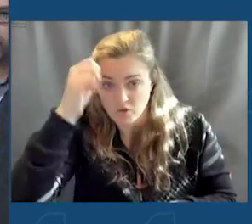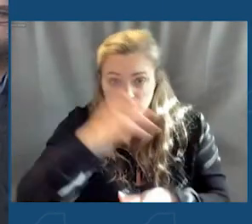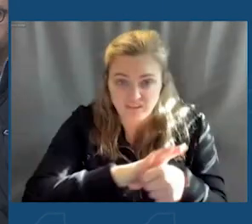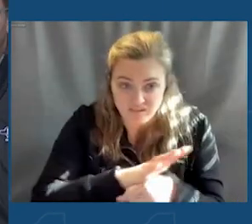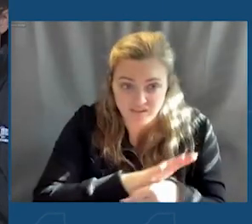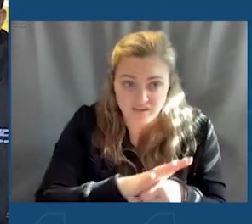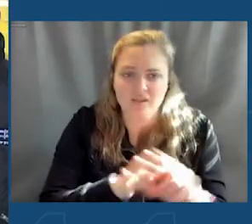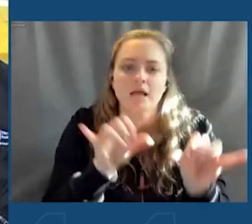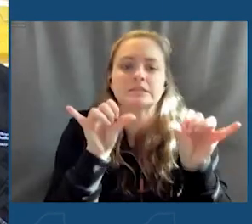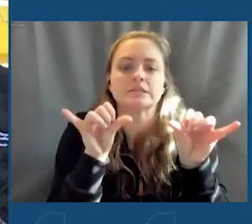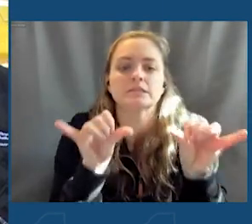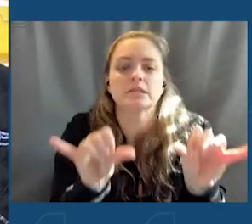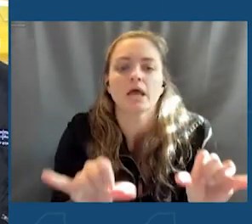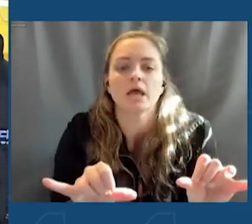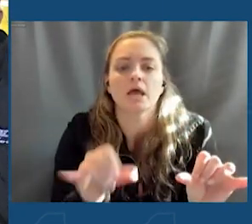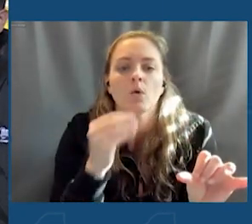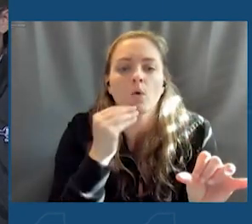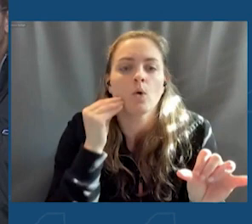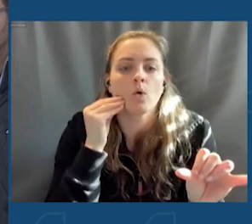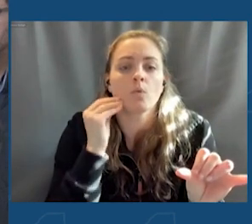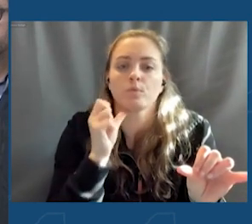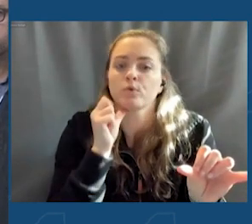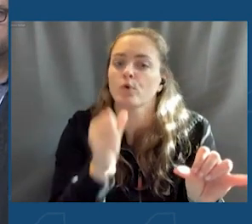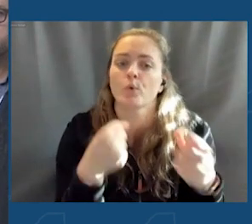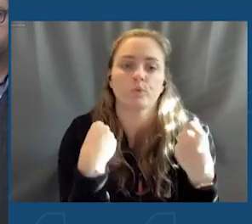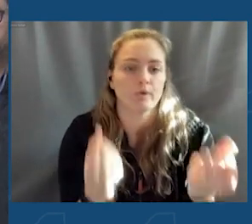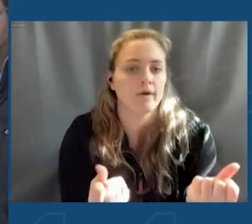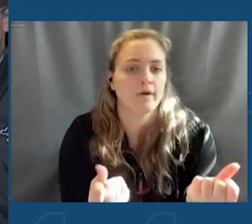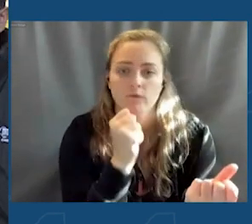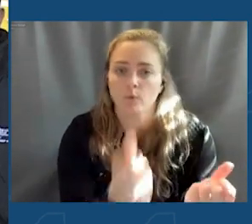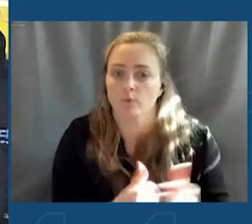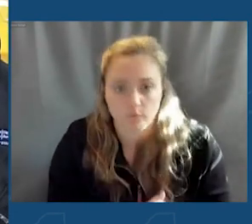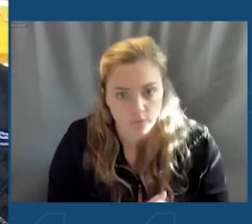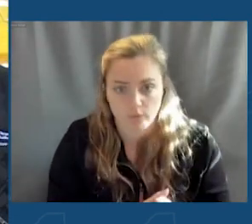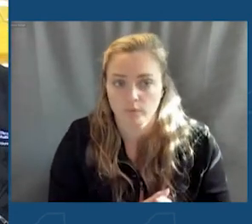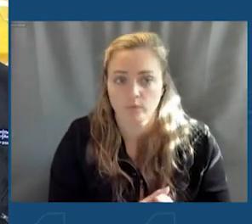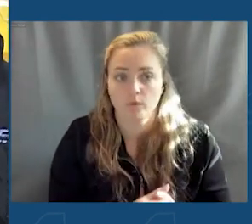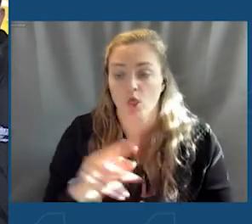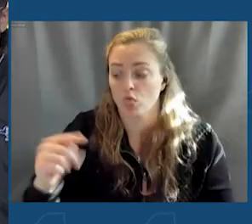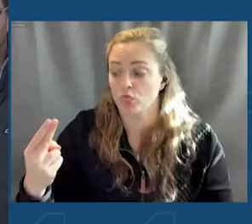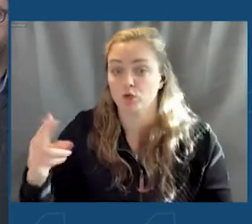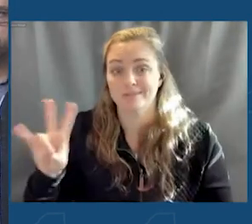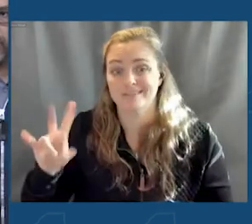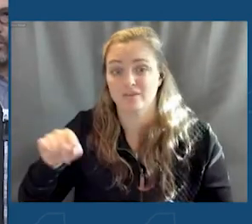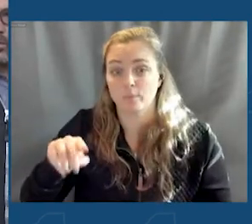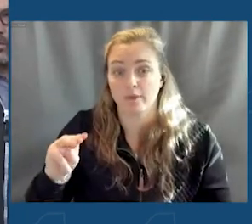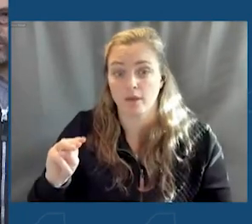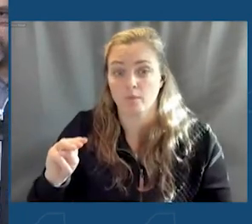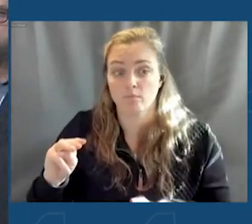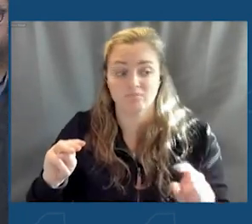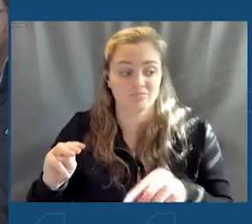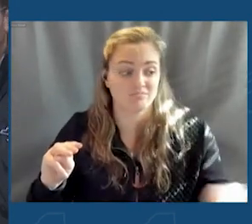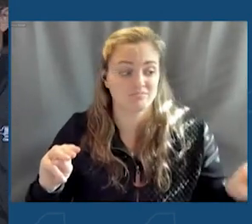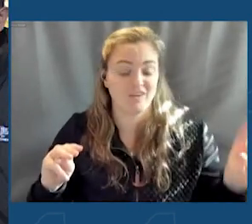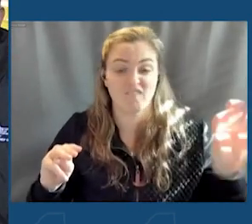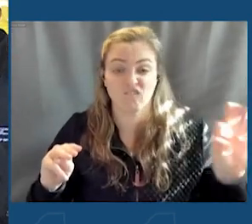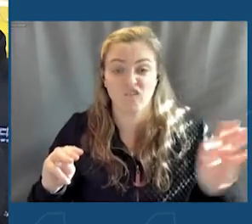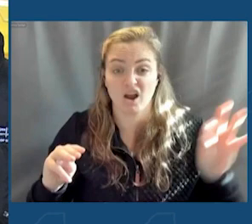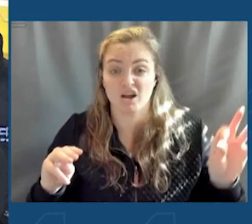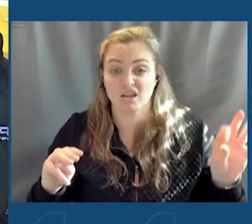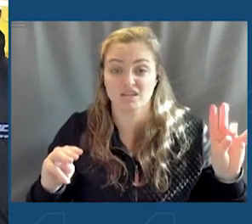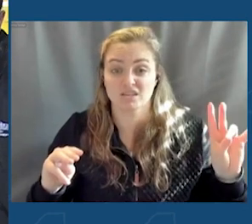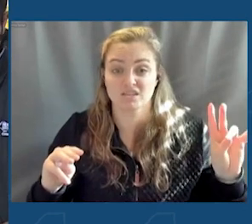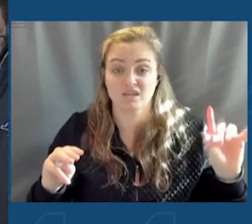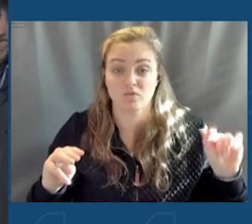to stay off the roads. Between Thursday at 7 and Friday at 7, there should